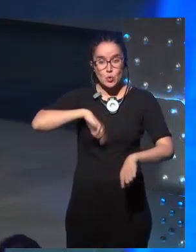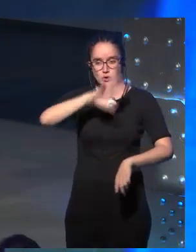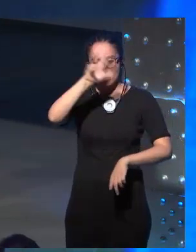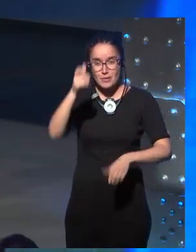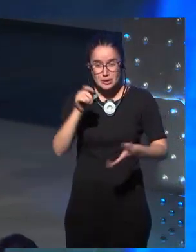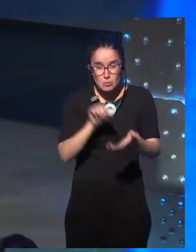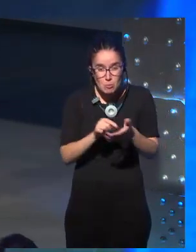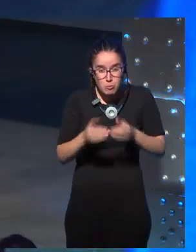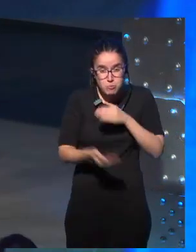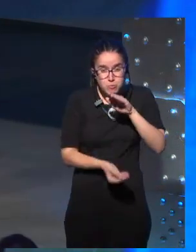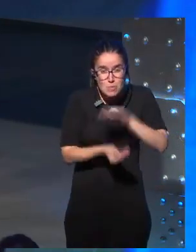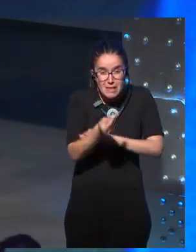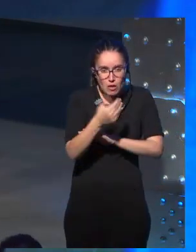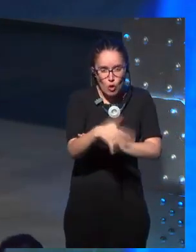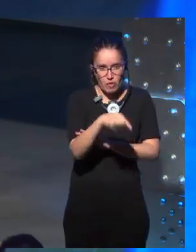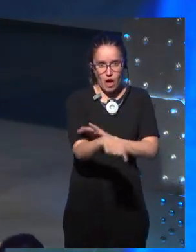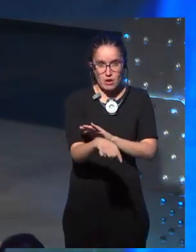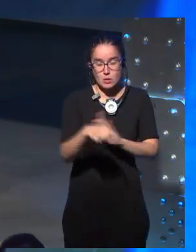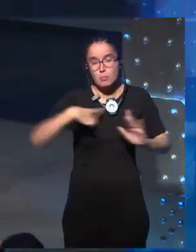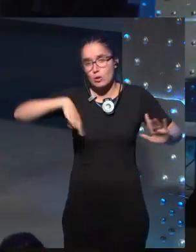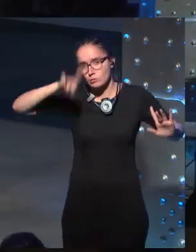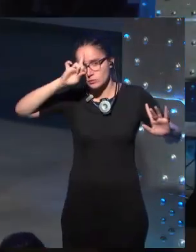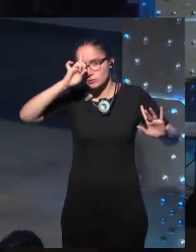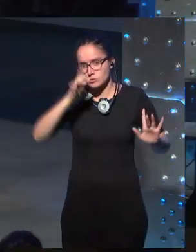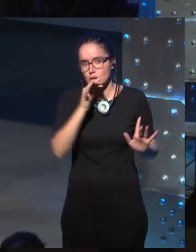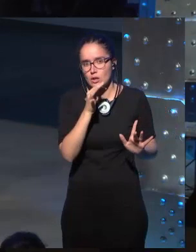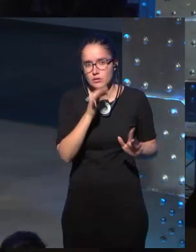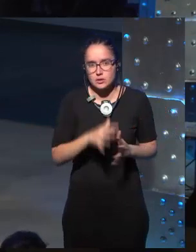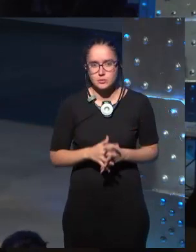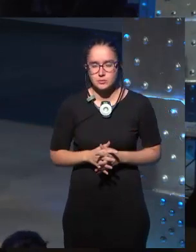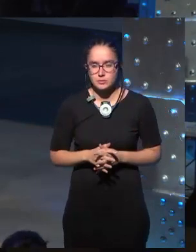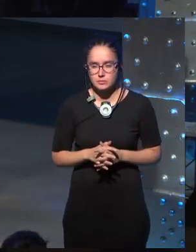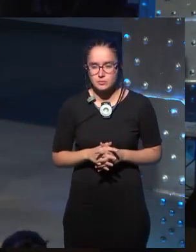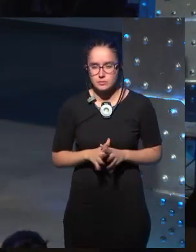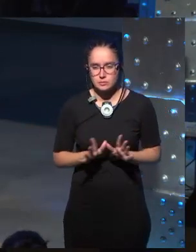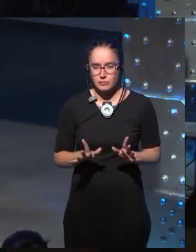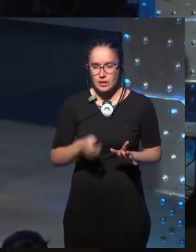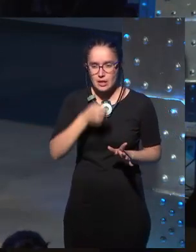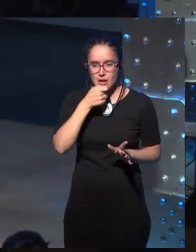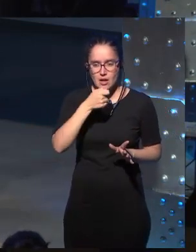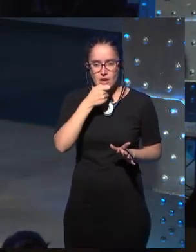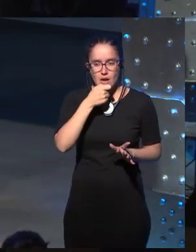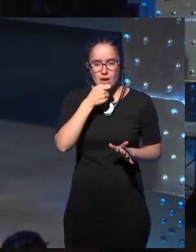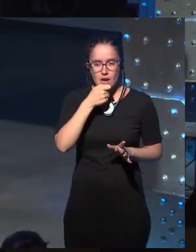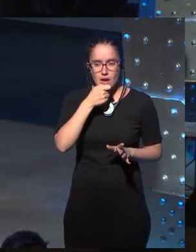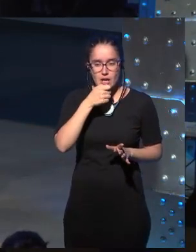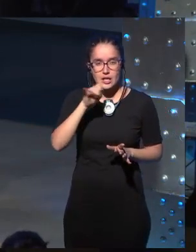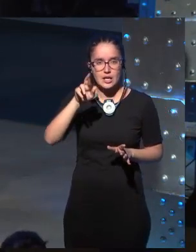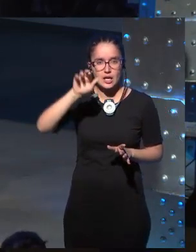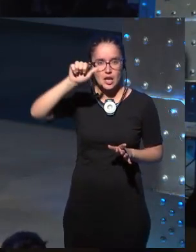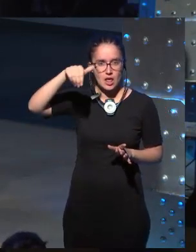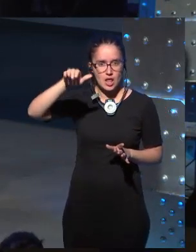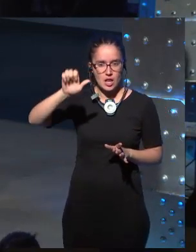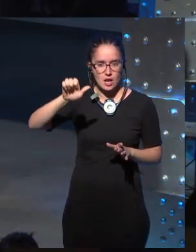yet. Ojalá. Oh, that'd be great if we did know. Okay, so let's see who's got the